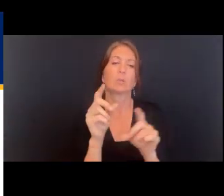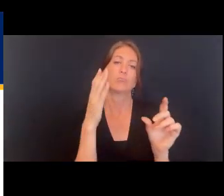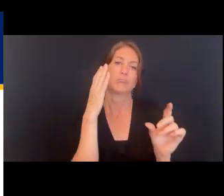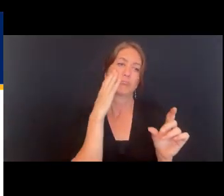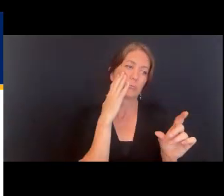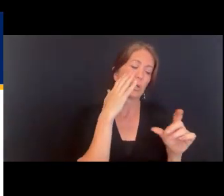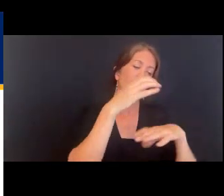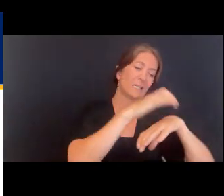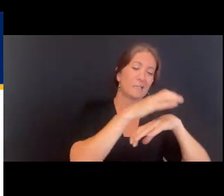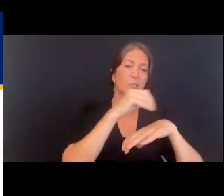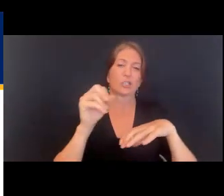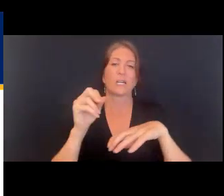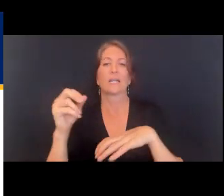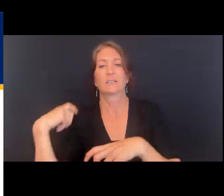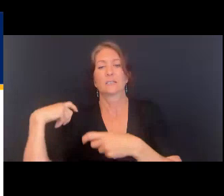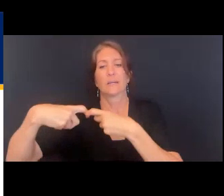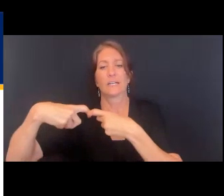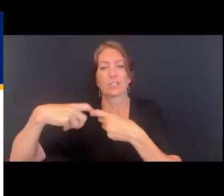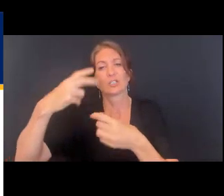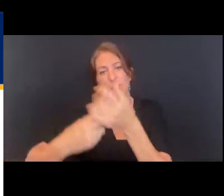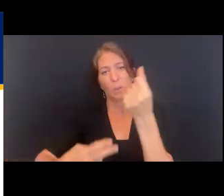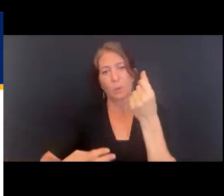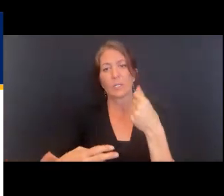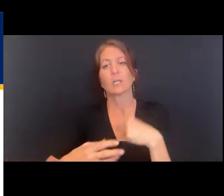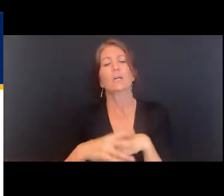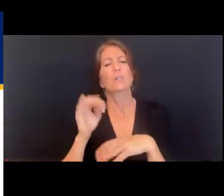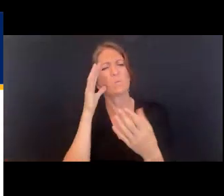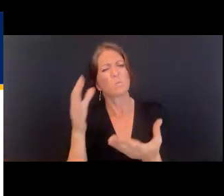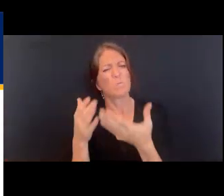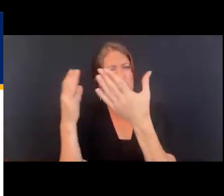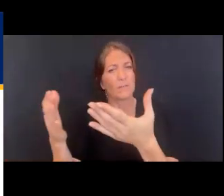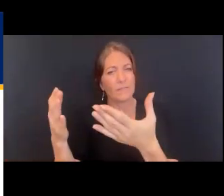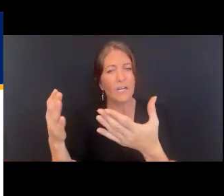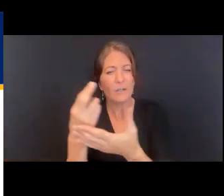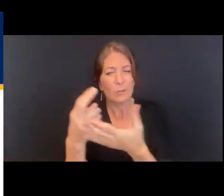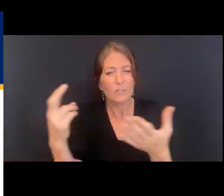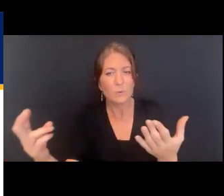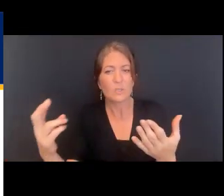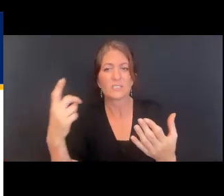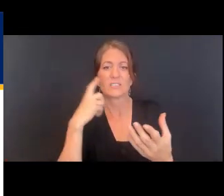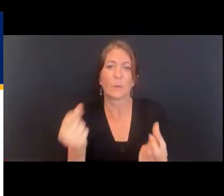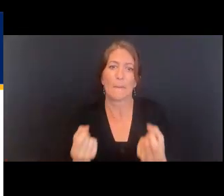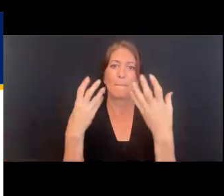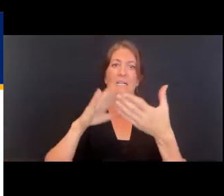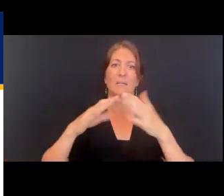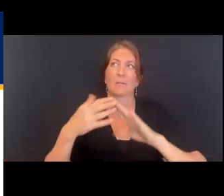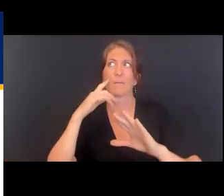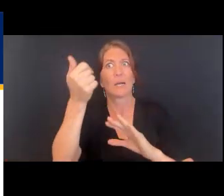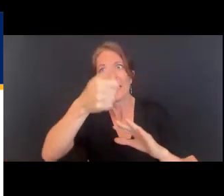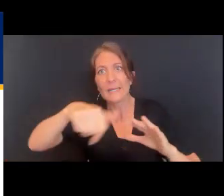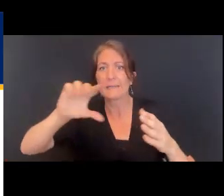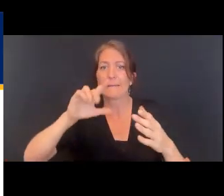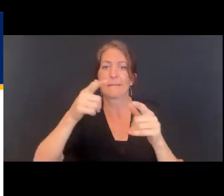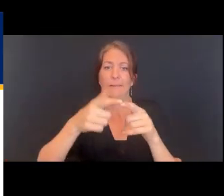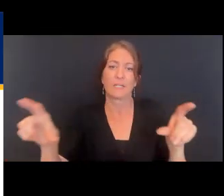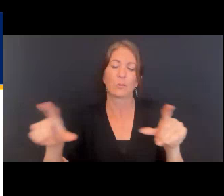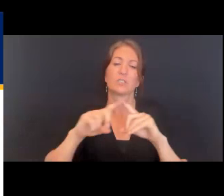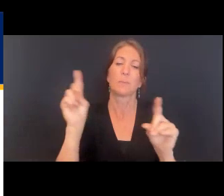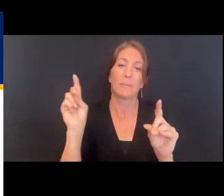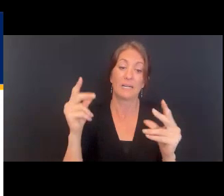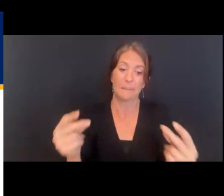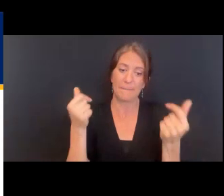provide resources to many communities of any language, but immediately we can assist those